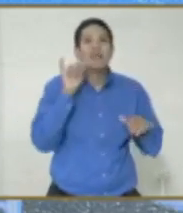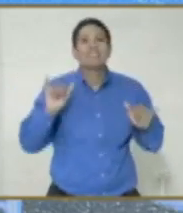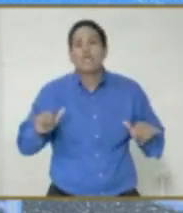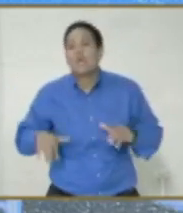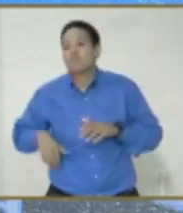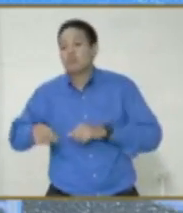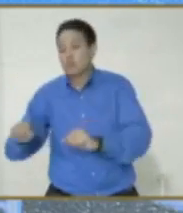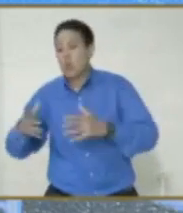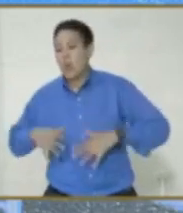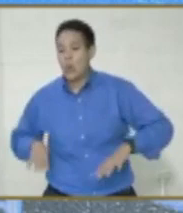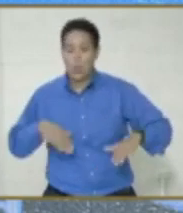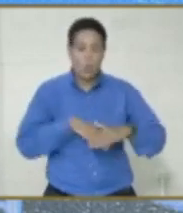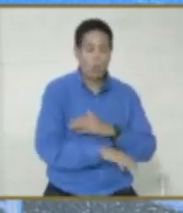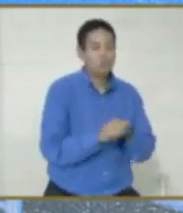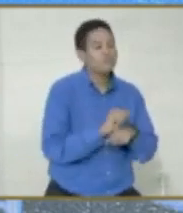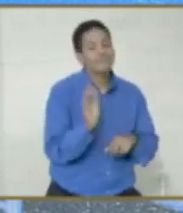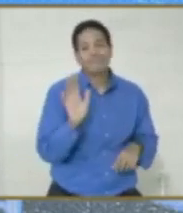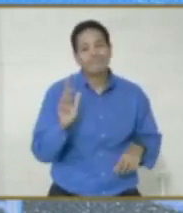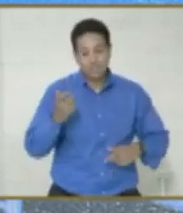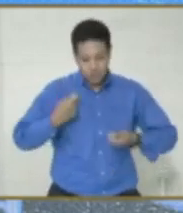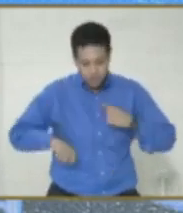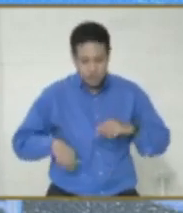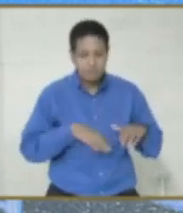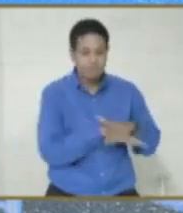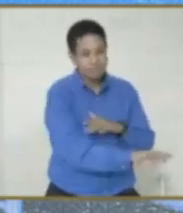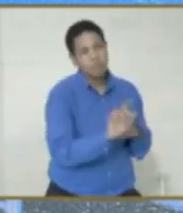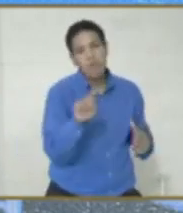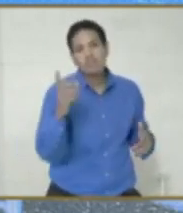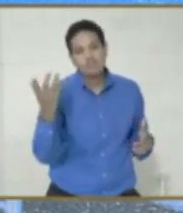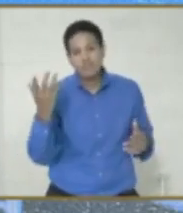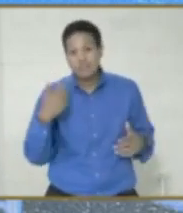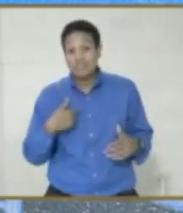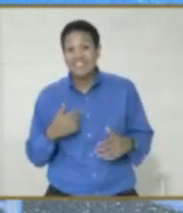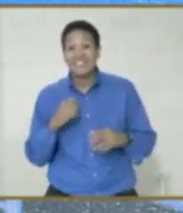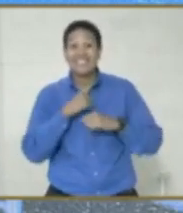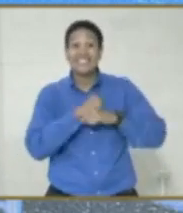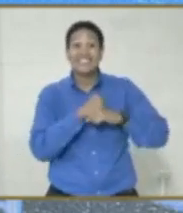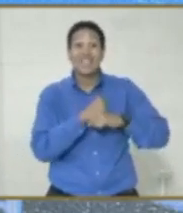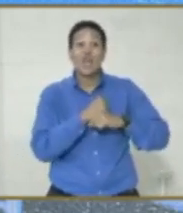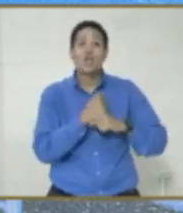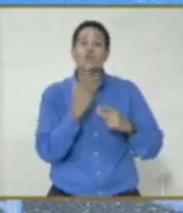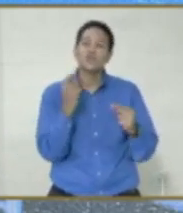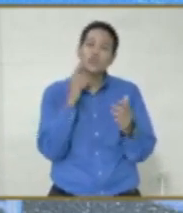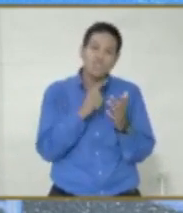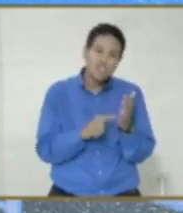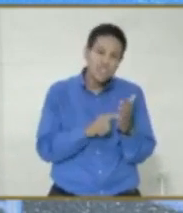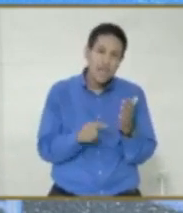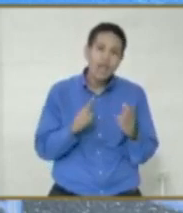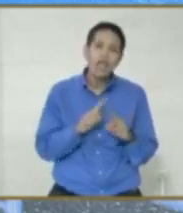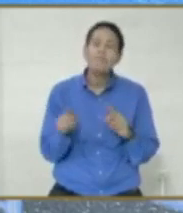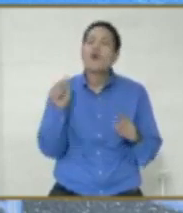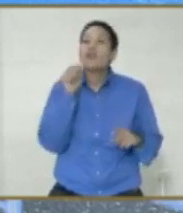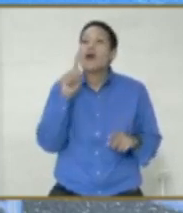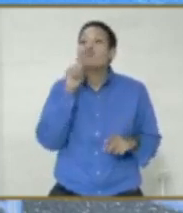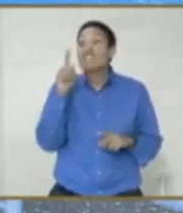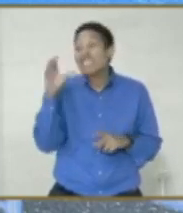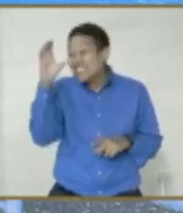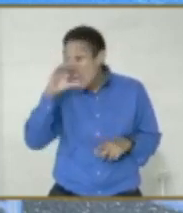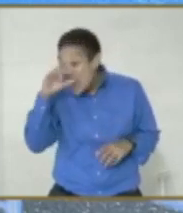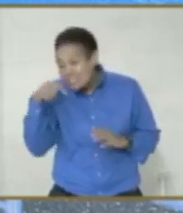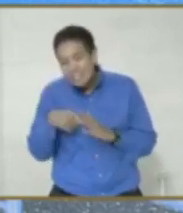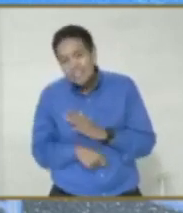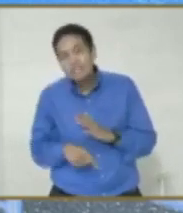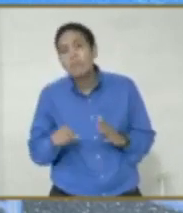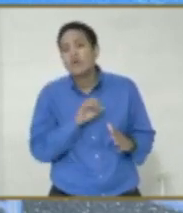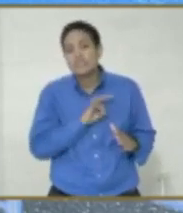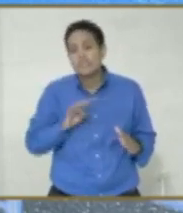The security does make checks. I wouldn't want to classify it as search, but staff are checked when they